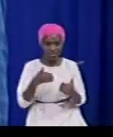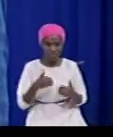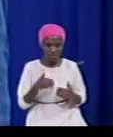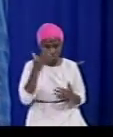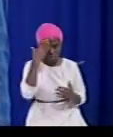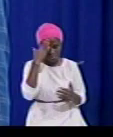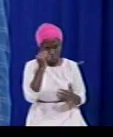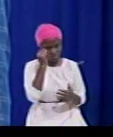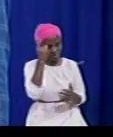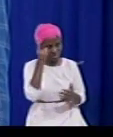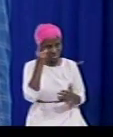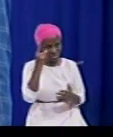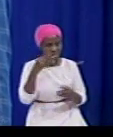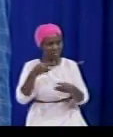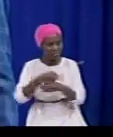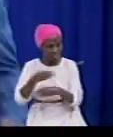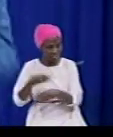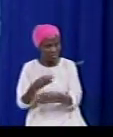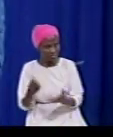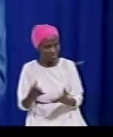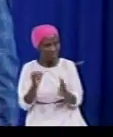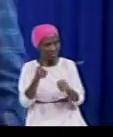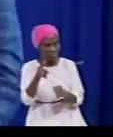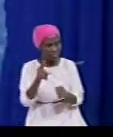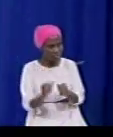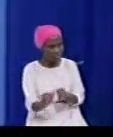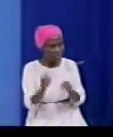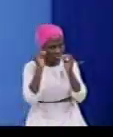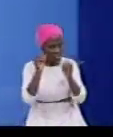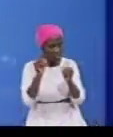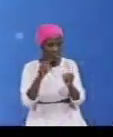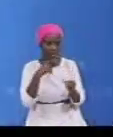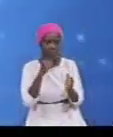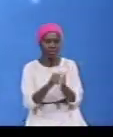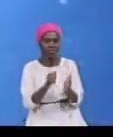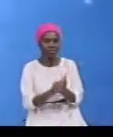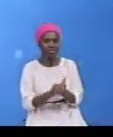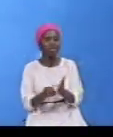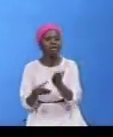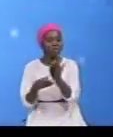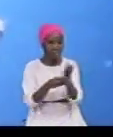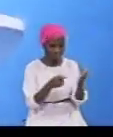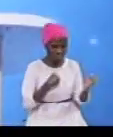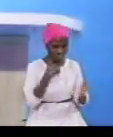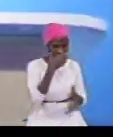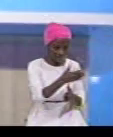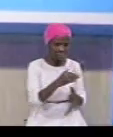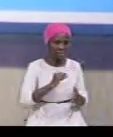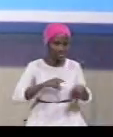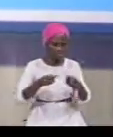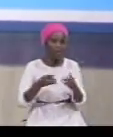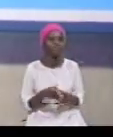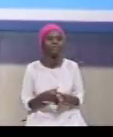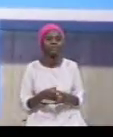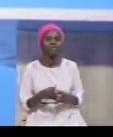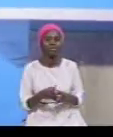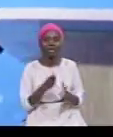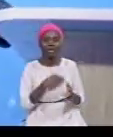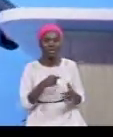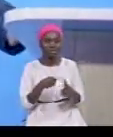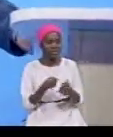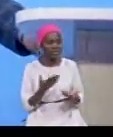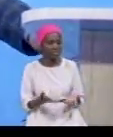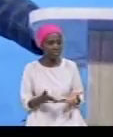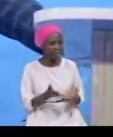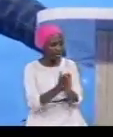Do you still remember? Can you still teach? I said, take me there. And then I got, that child. And I said, where are you now